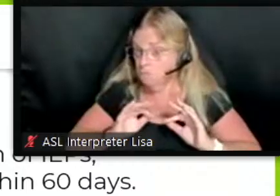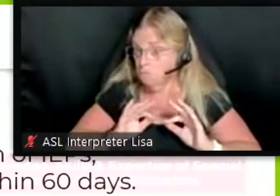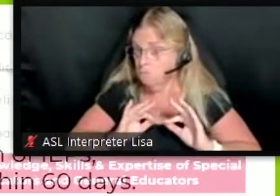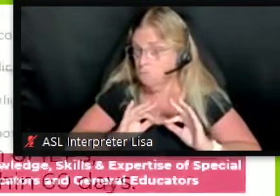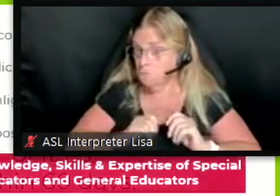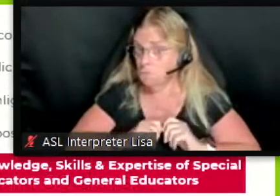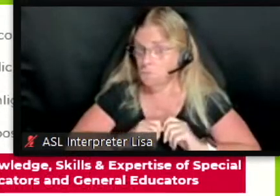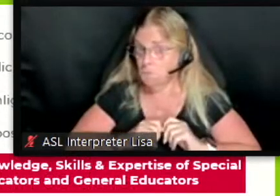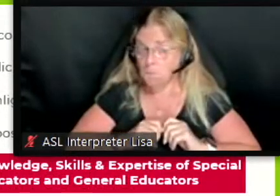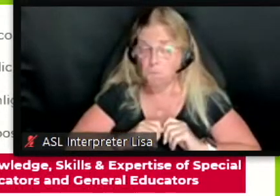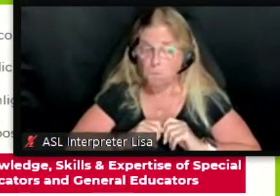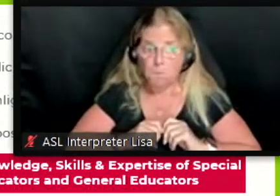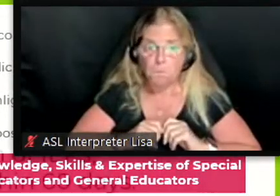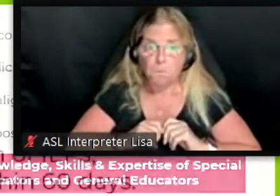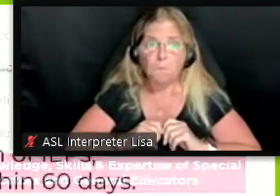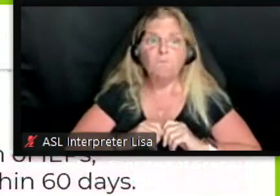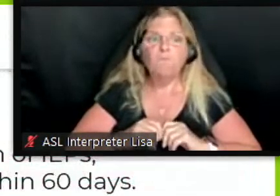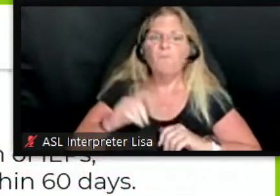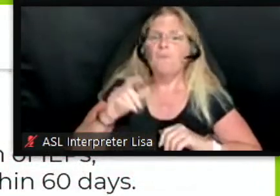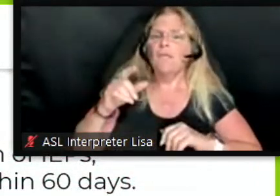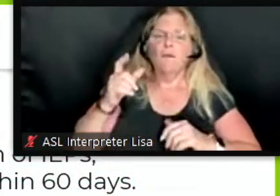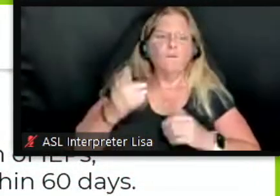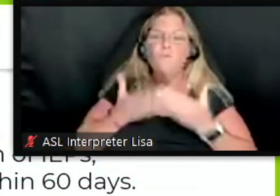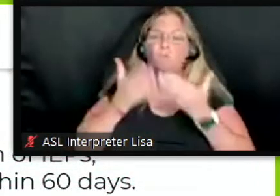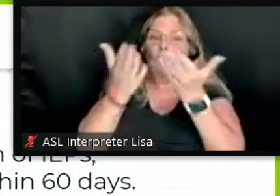which is that MSDE should review the Maryland